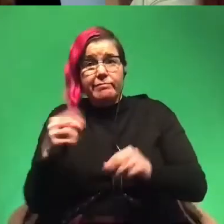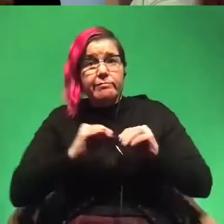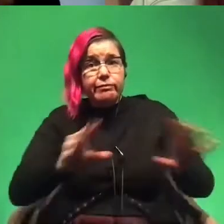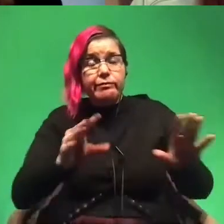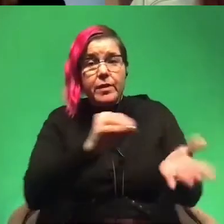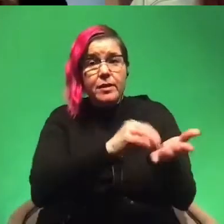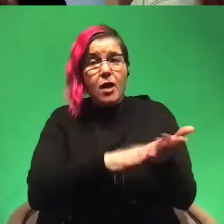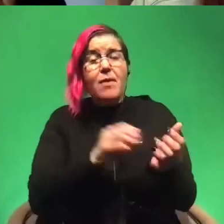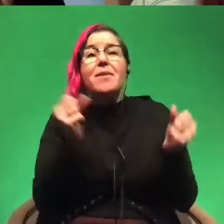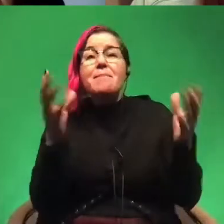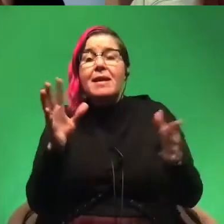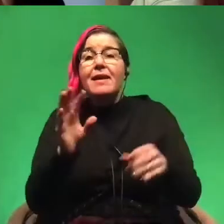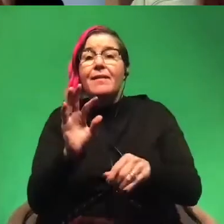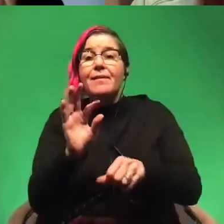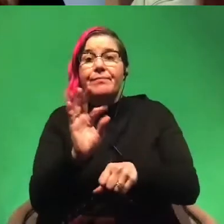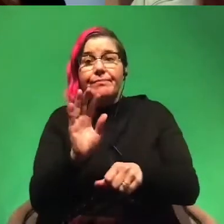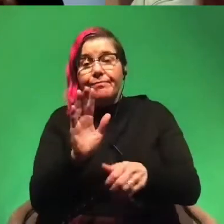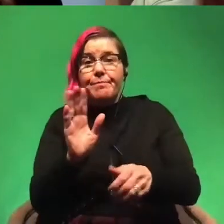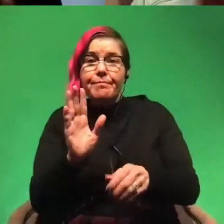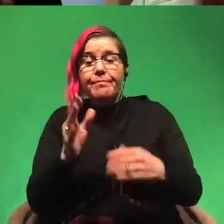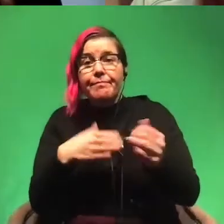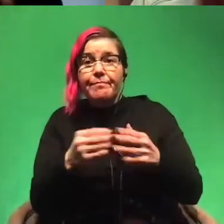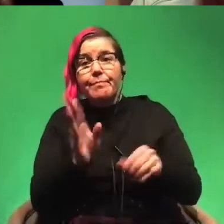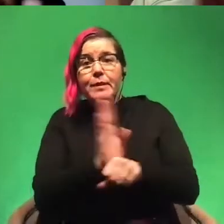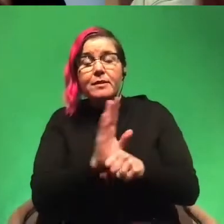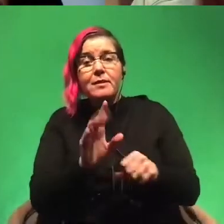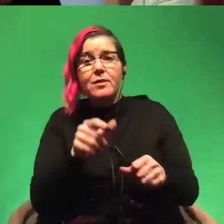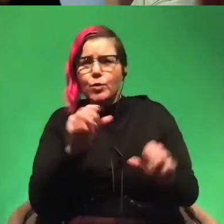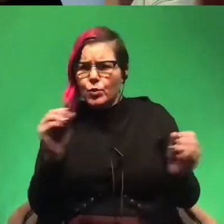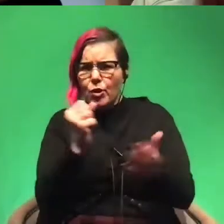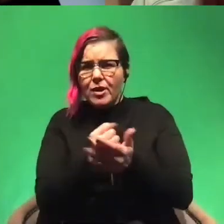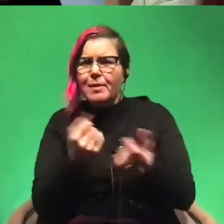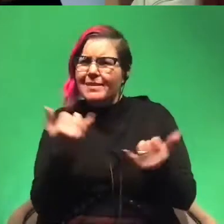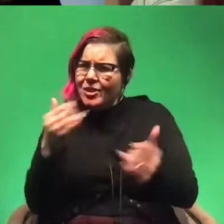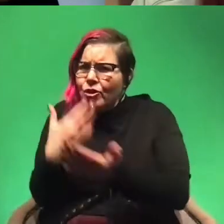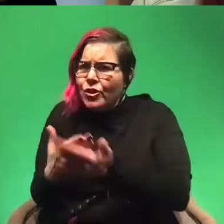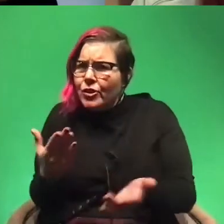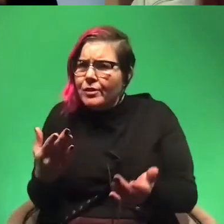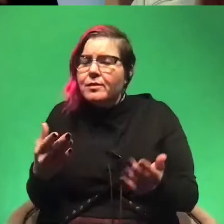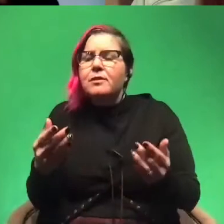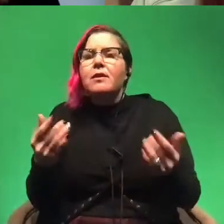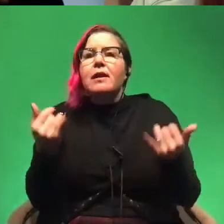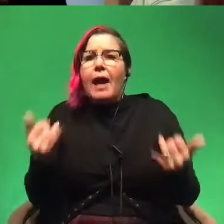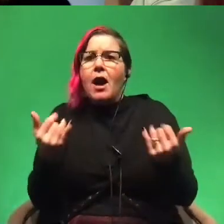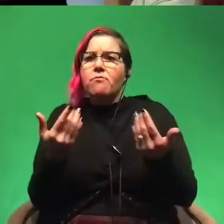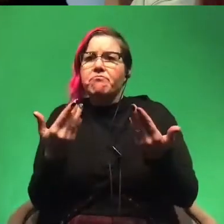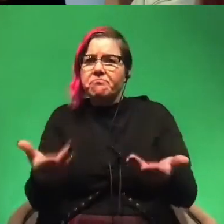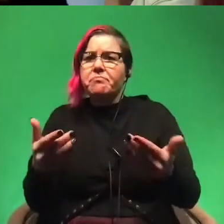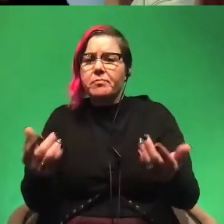plenty of facilities that don't have these accreditations that are doing good work. And so really, and I think it's a great time to open this up for questions to